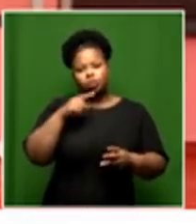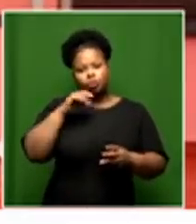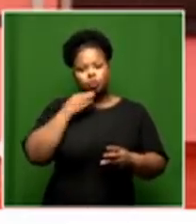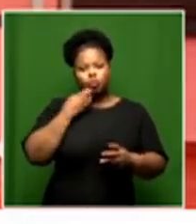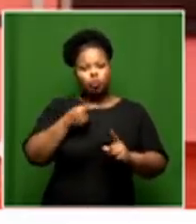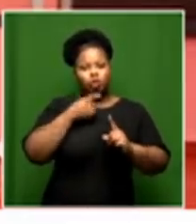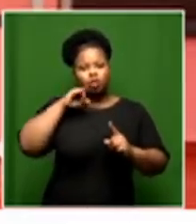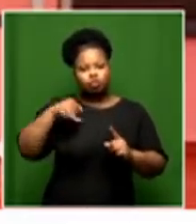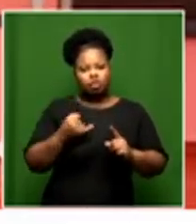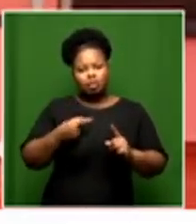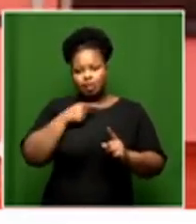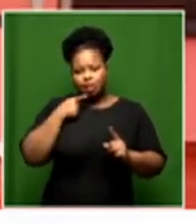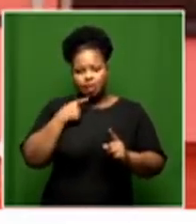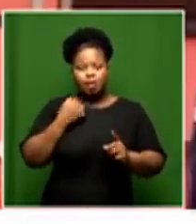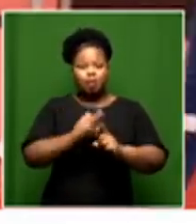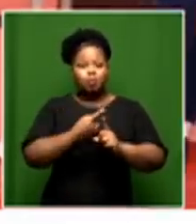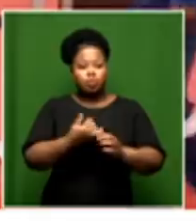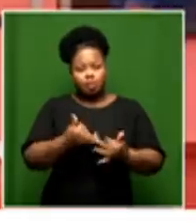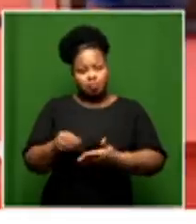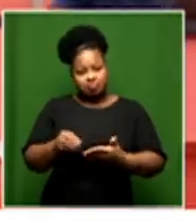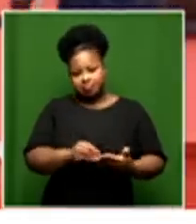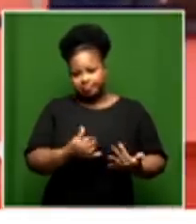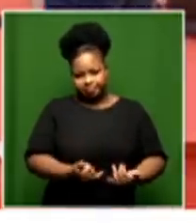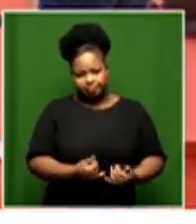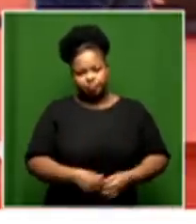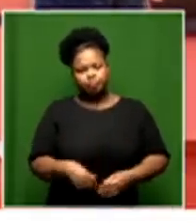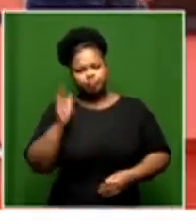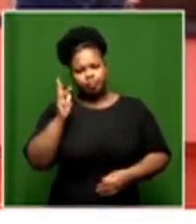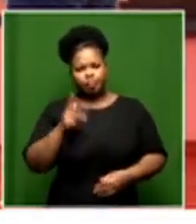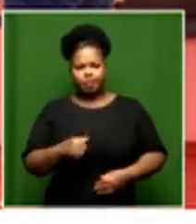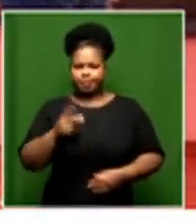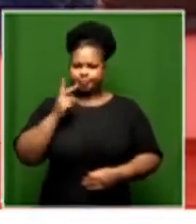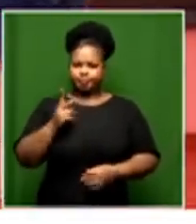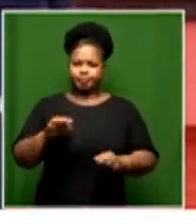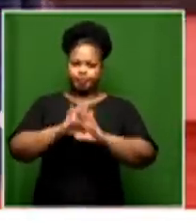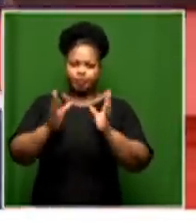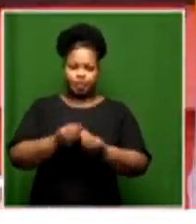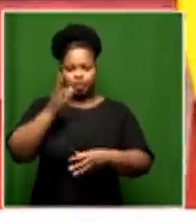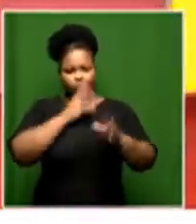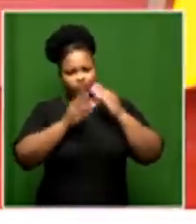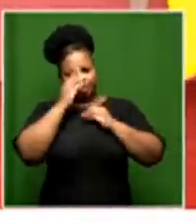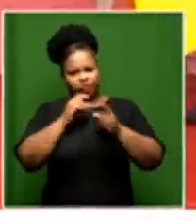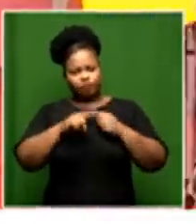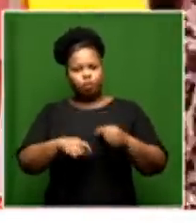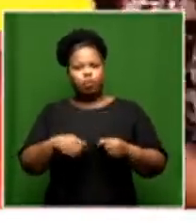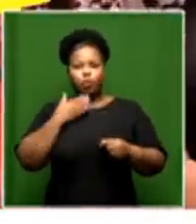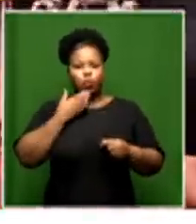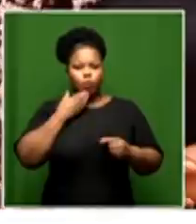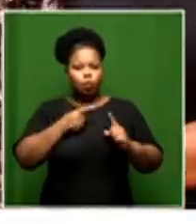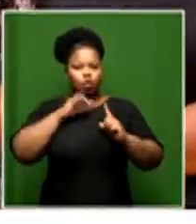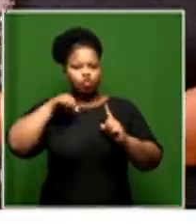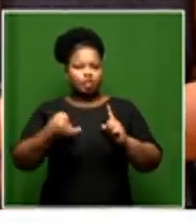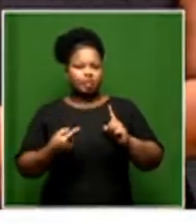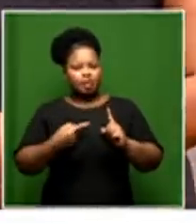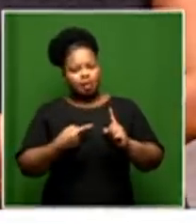President Cyril Ramaphosa. I'm going to bring her in now, particularly to speak on what she has learned from the late Jackson Mthembu.